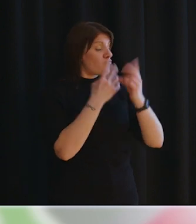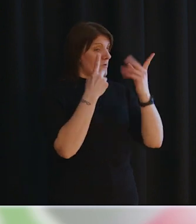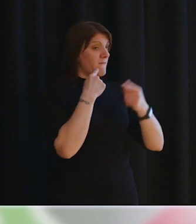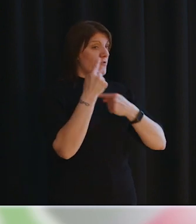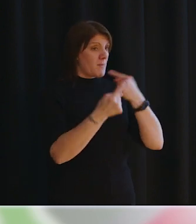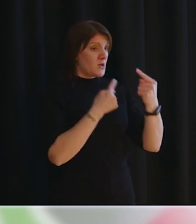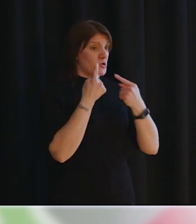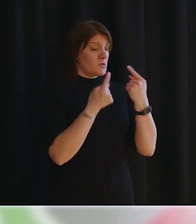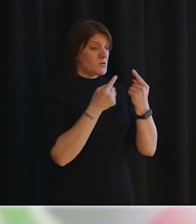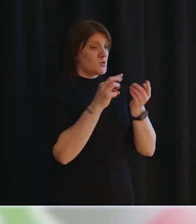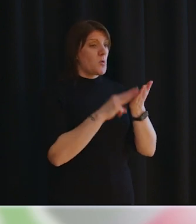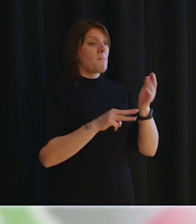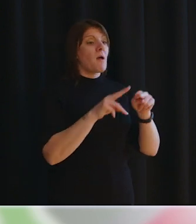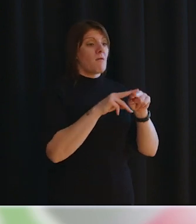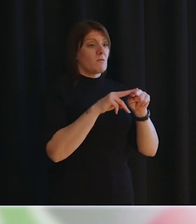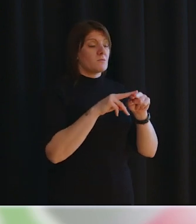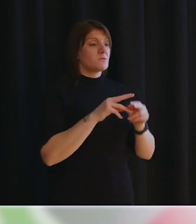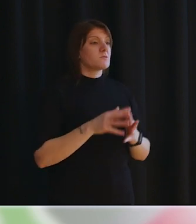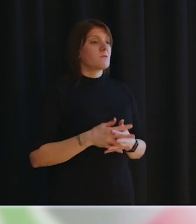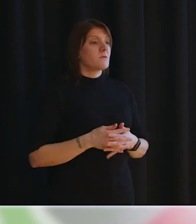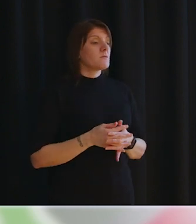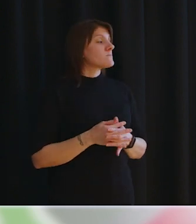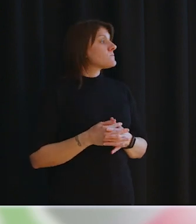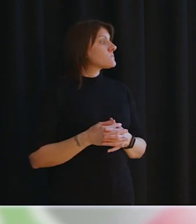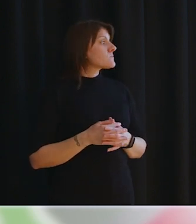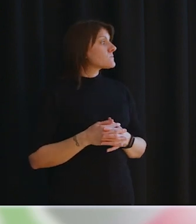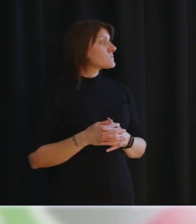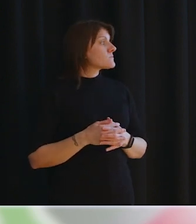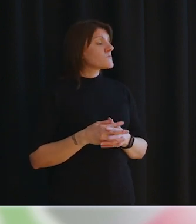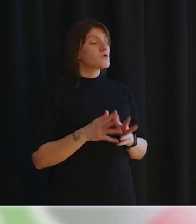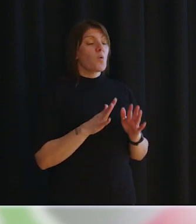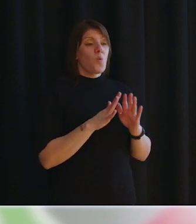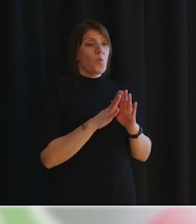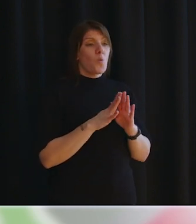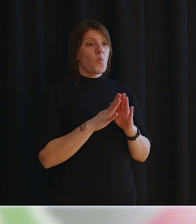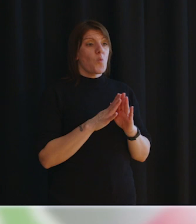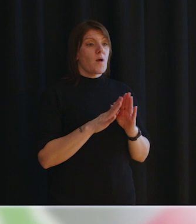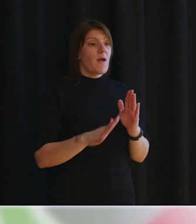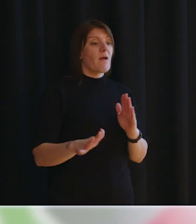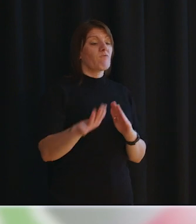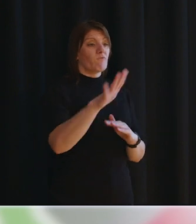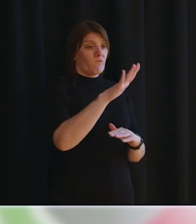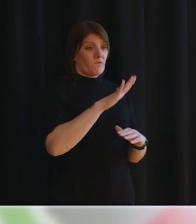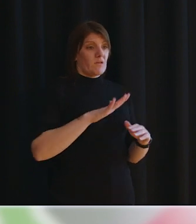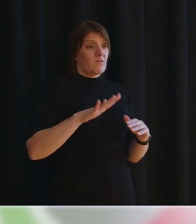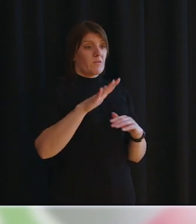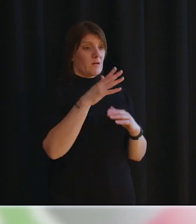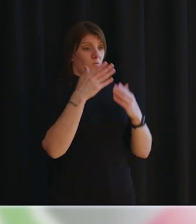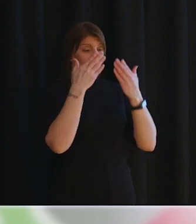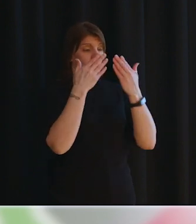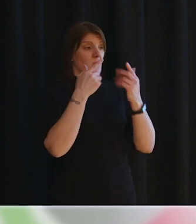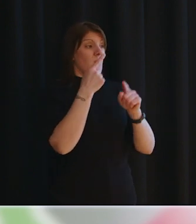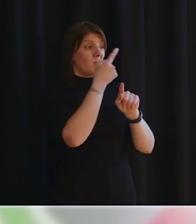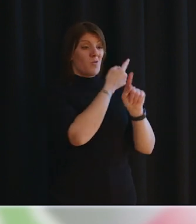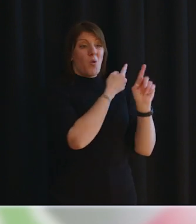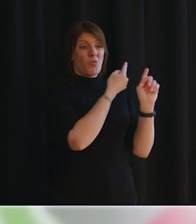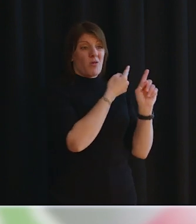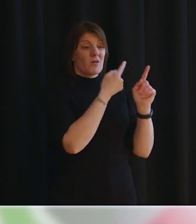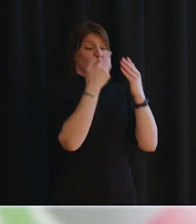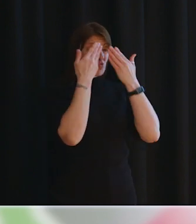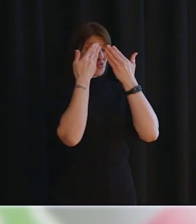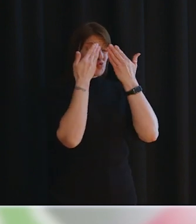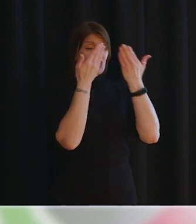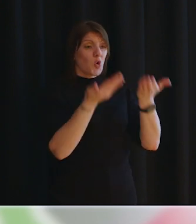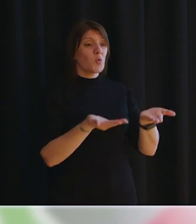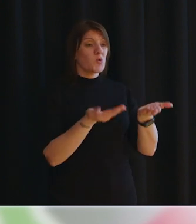everywhere, every authority will have the local offer, which should show you everything within the county for the schools, for